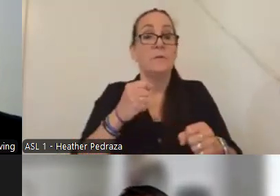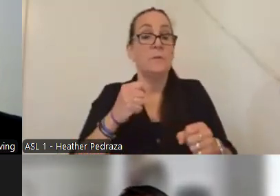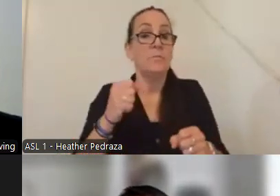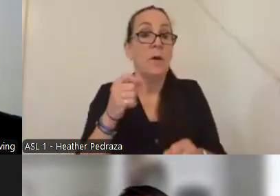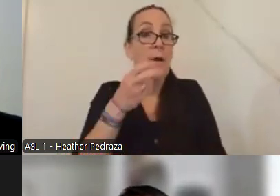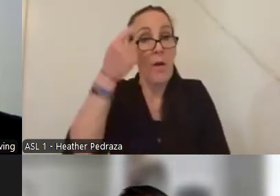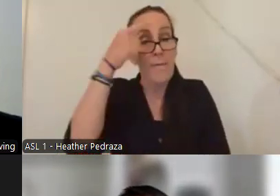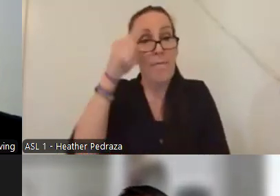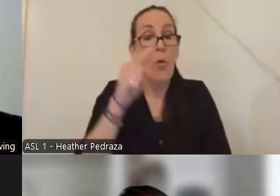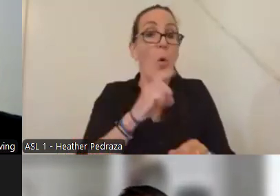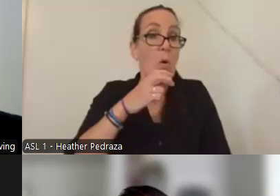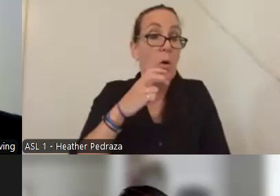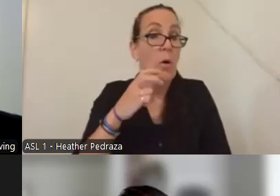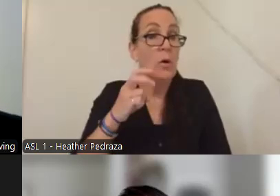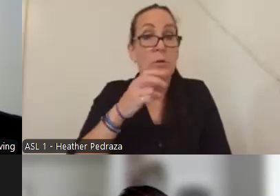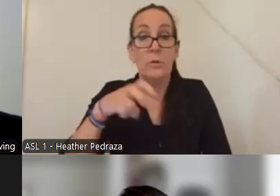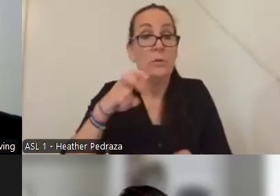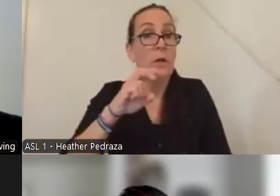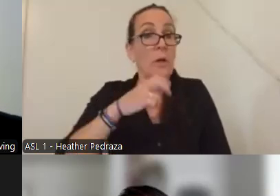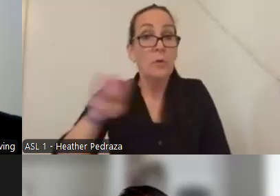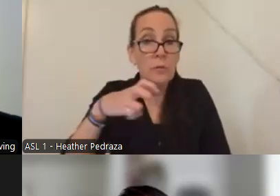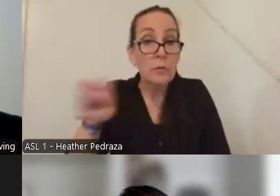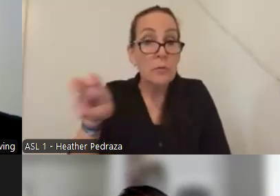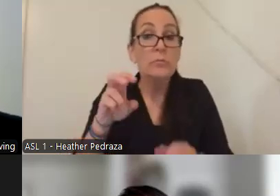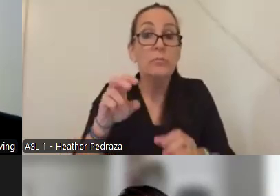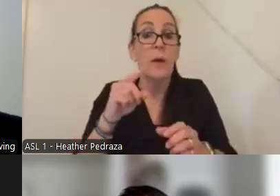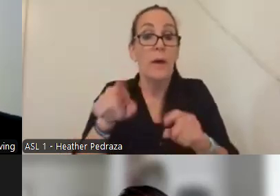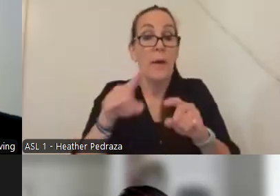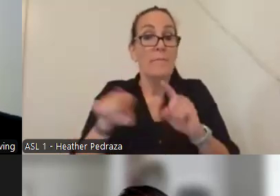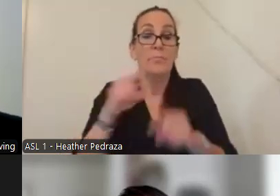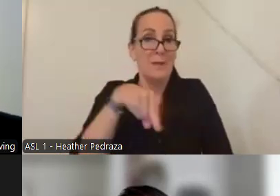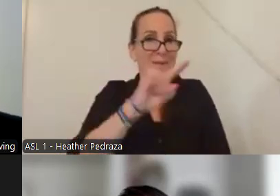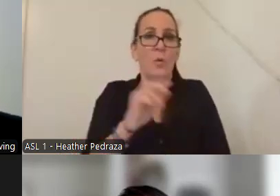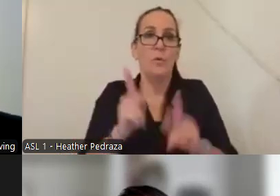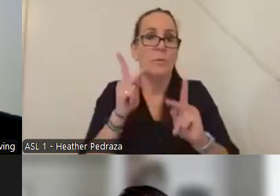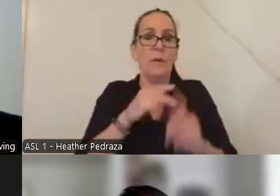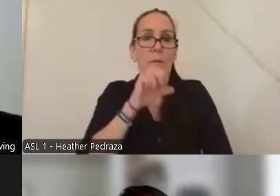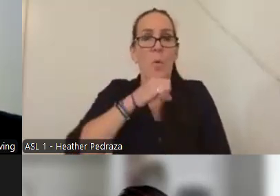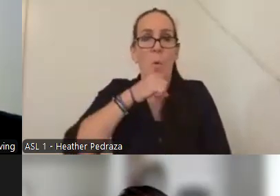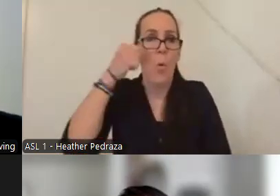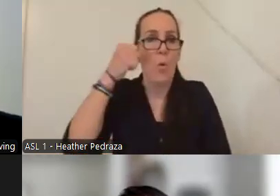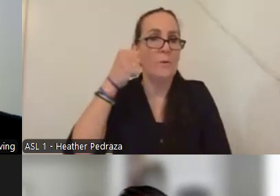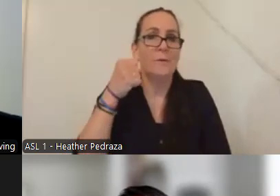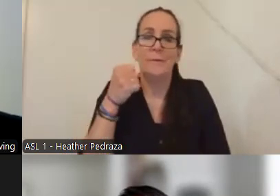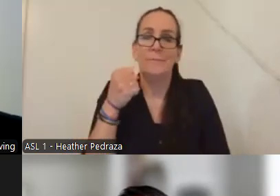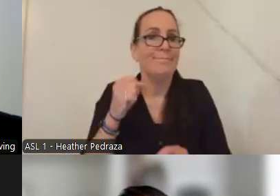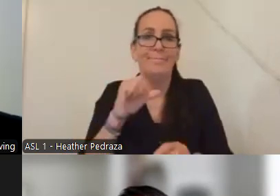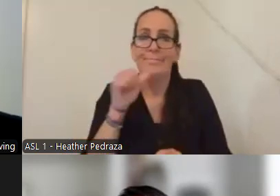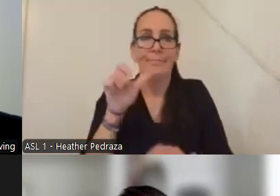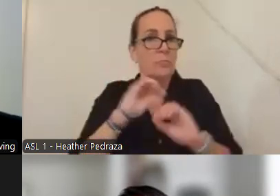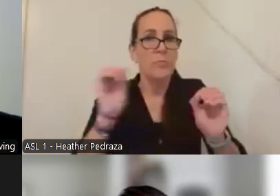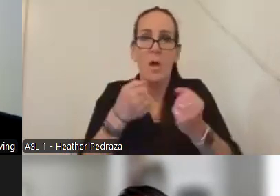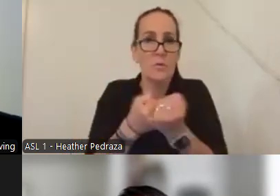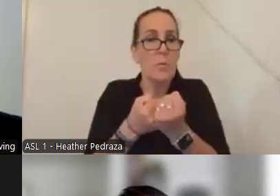except for older adults and people with disabilities who cannot drive themselves around. And when Michelle is inviting you to